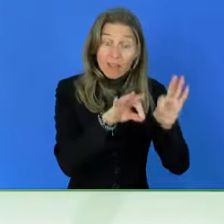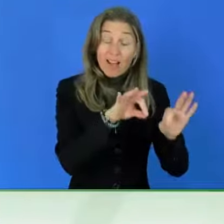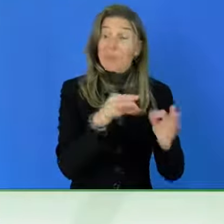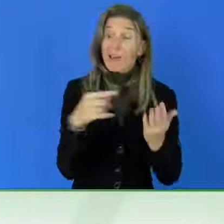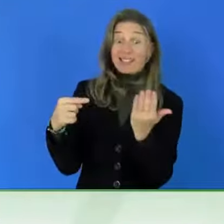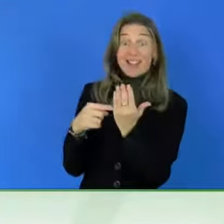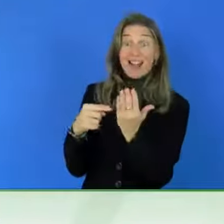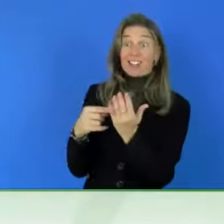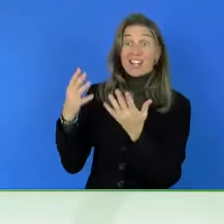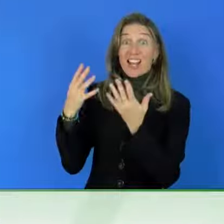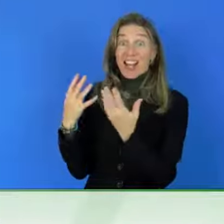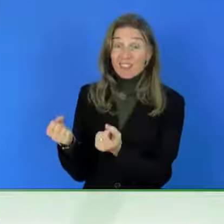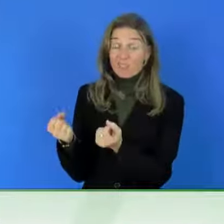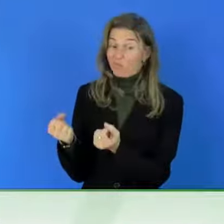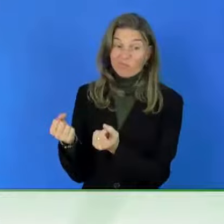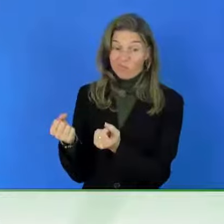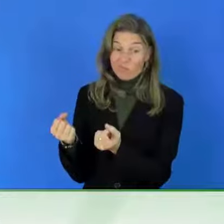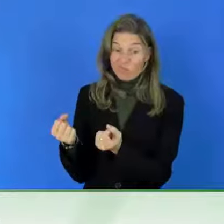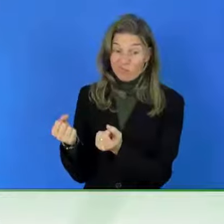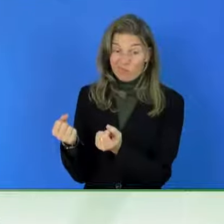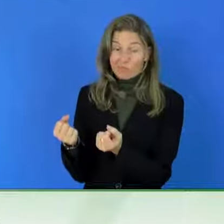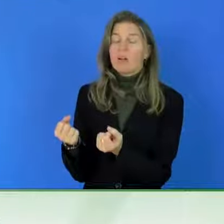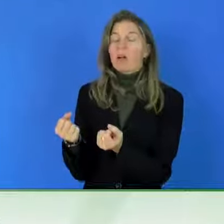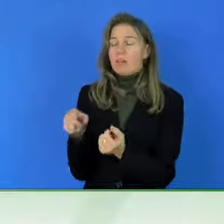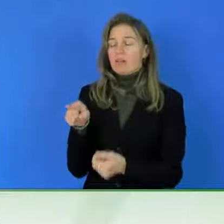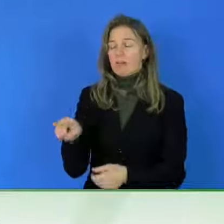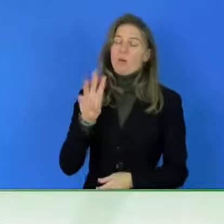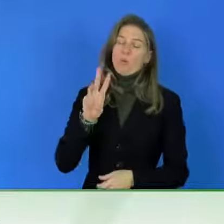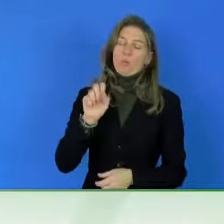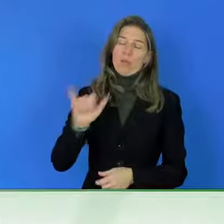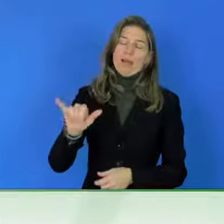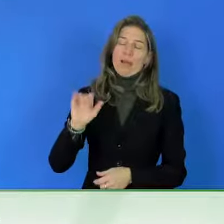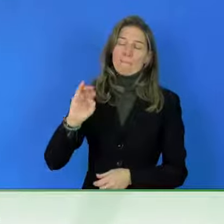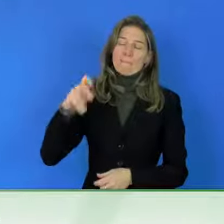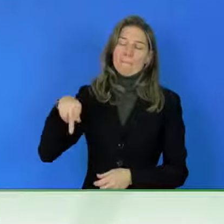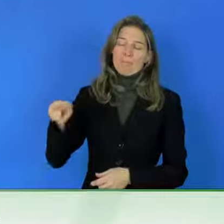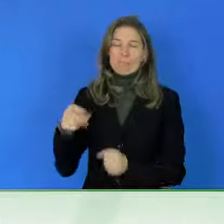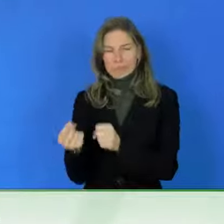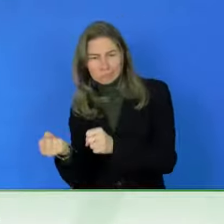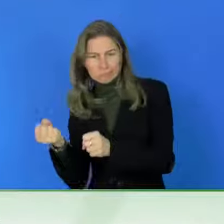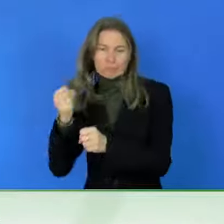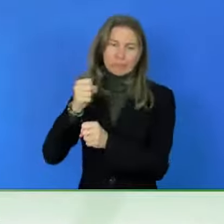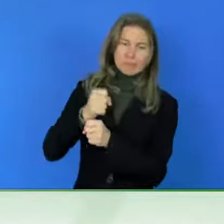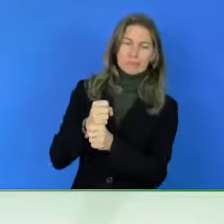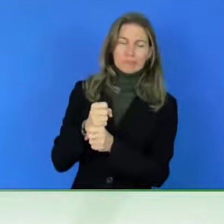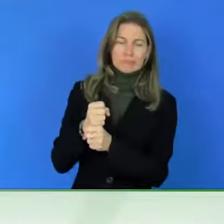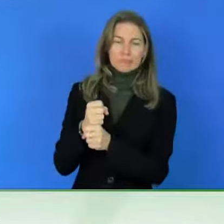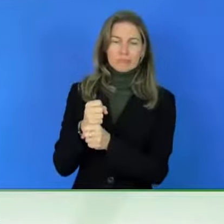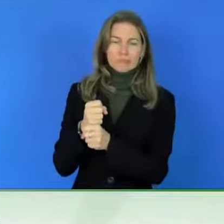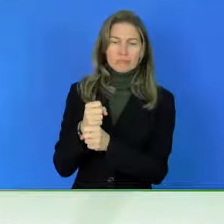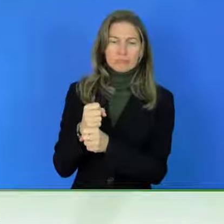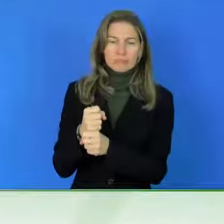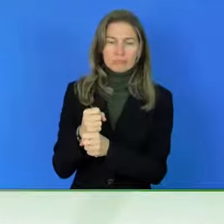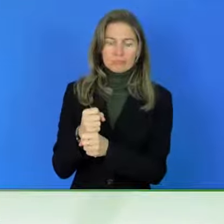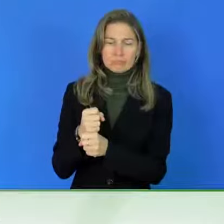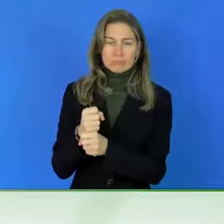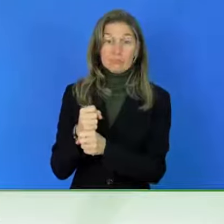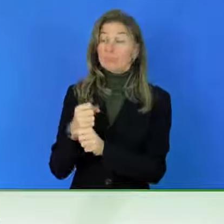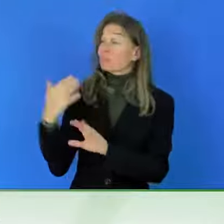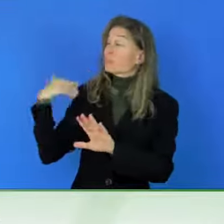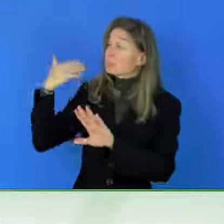Waymap was born, from the combination of all that experience and research that the RSBC had